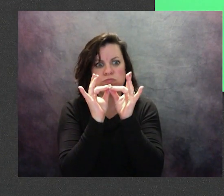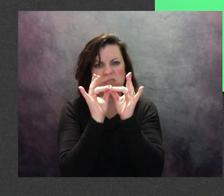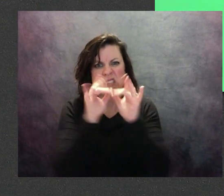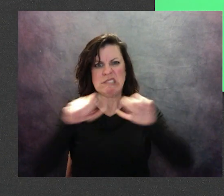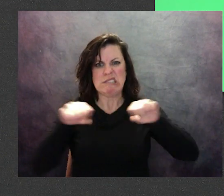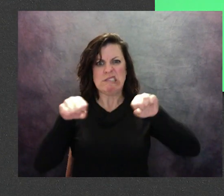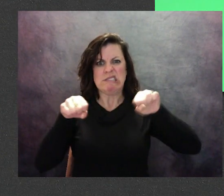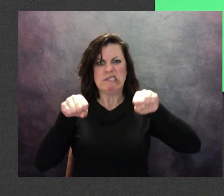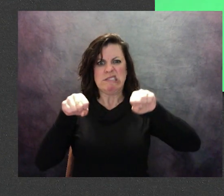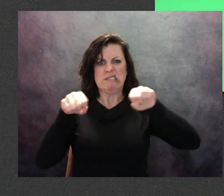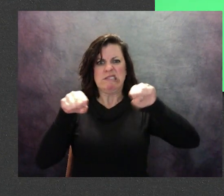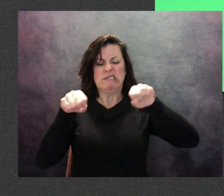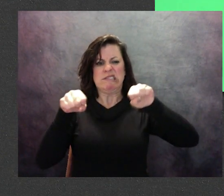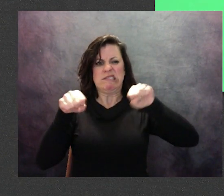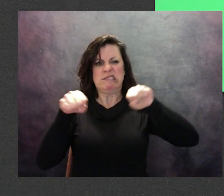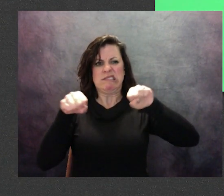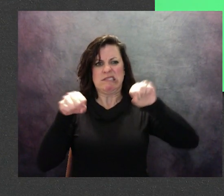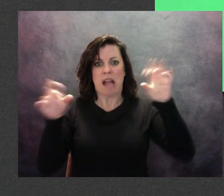repel,